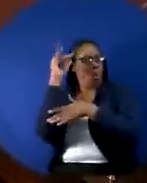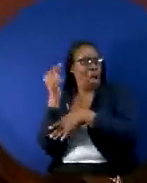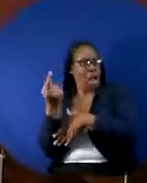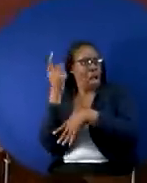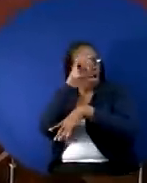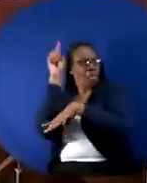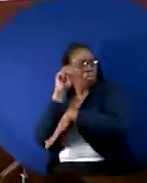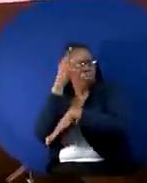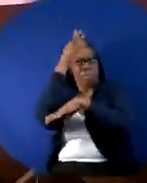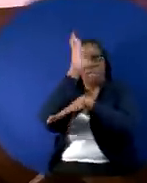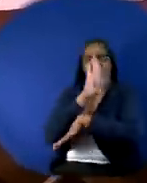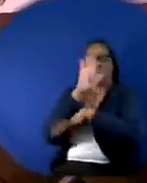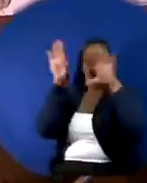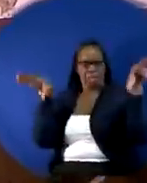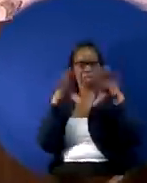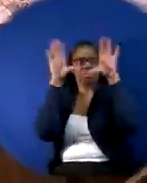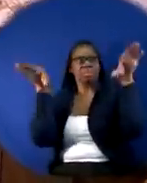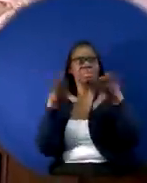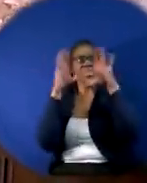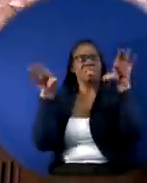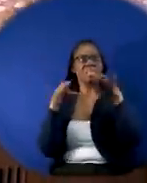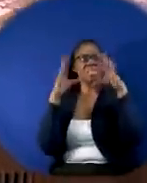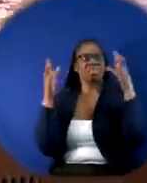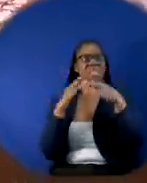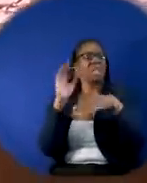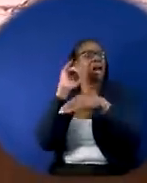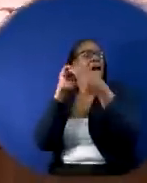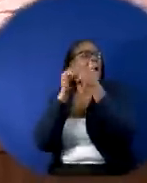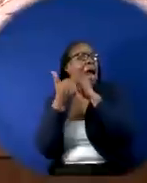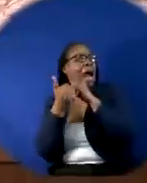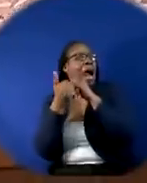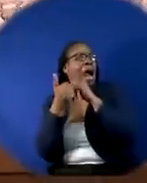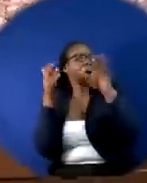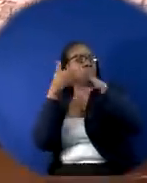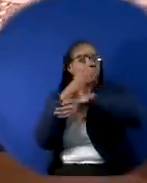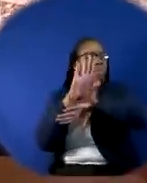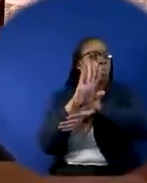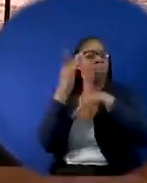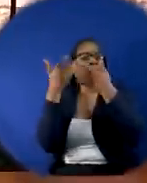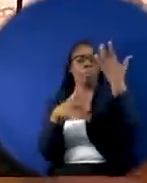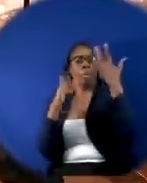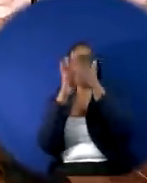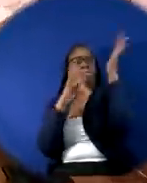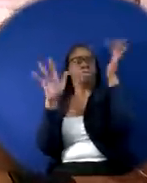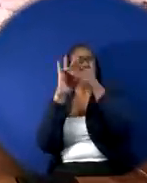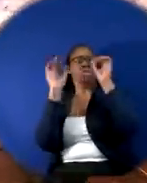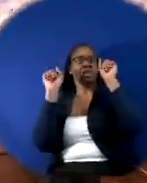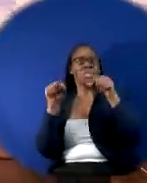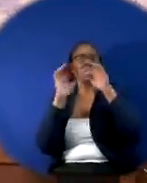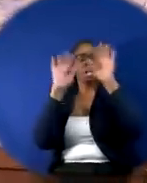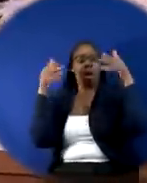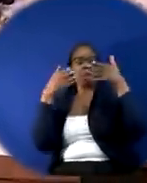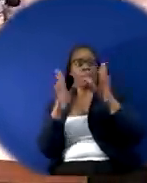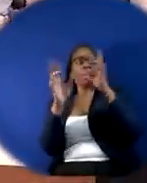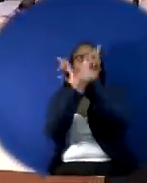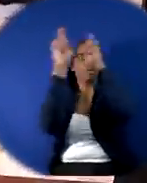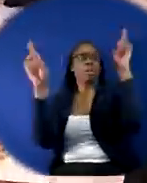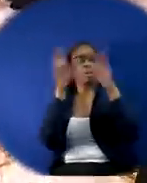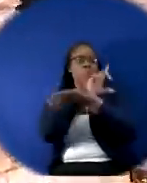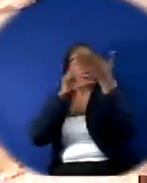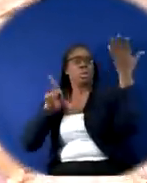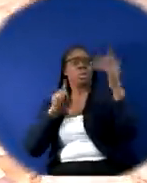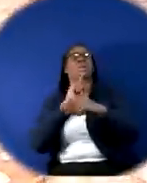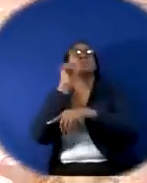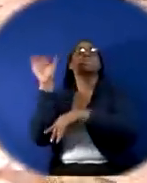Because God did it. God did it out through the blood of Jesus. Can we let the redeemed of the